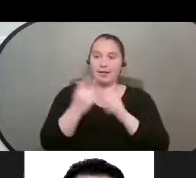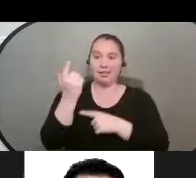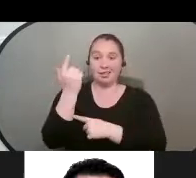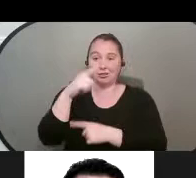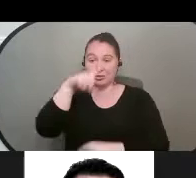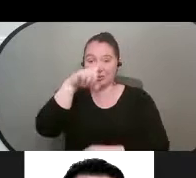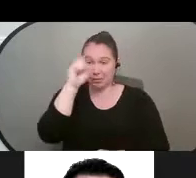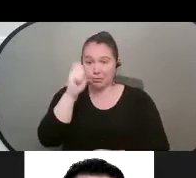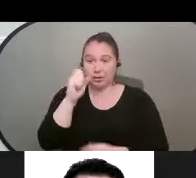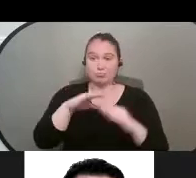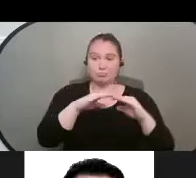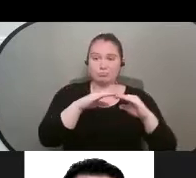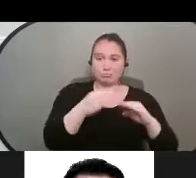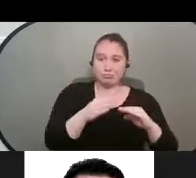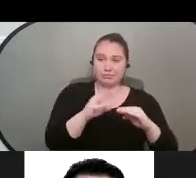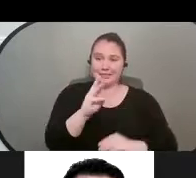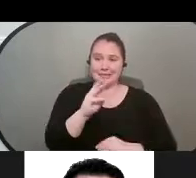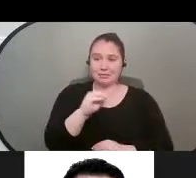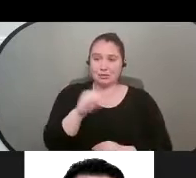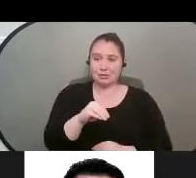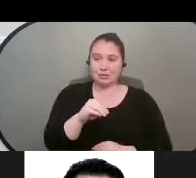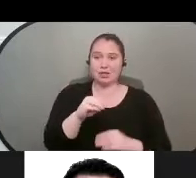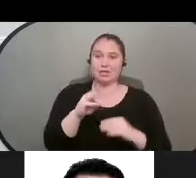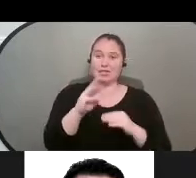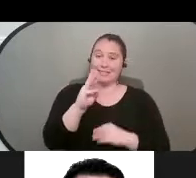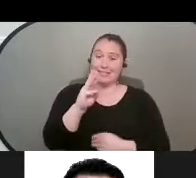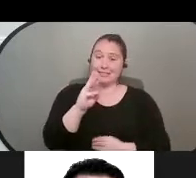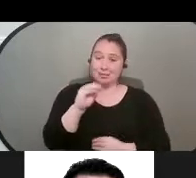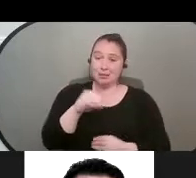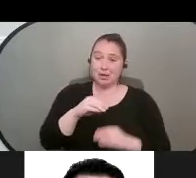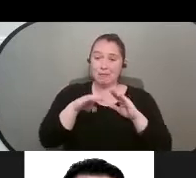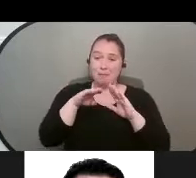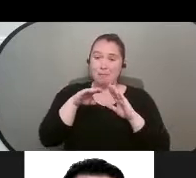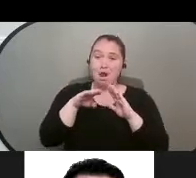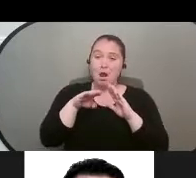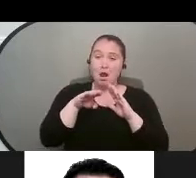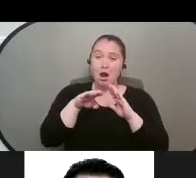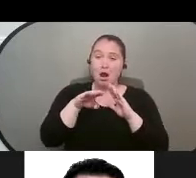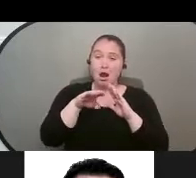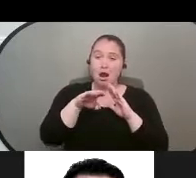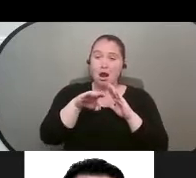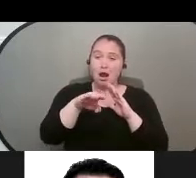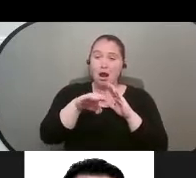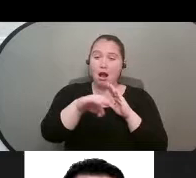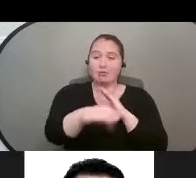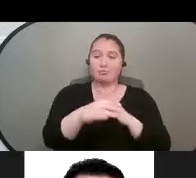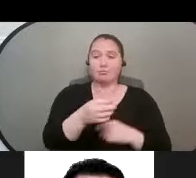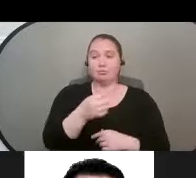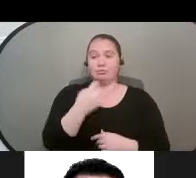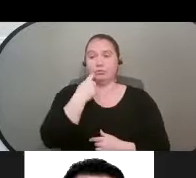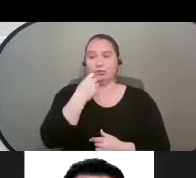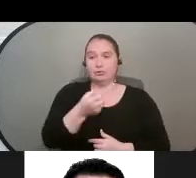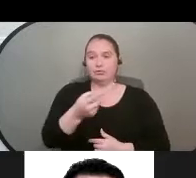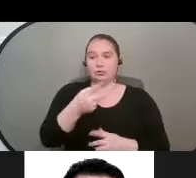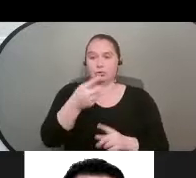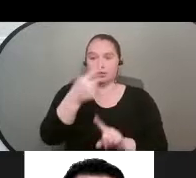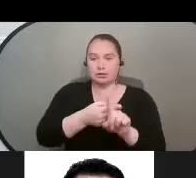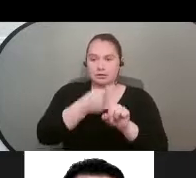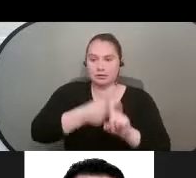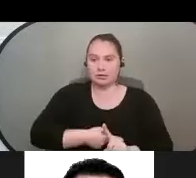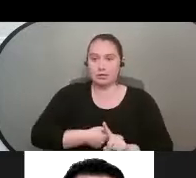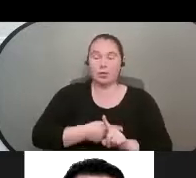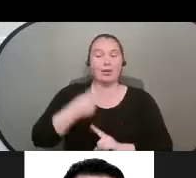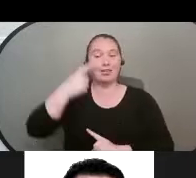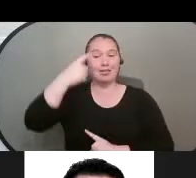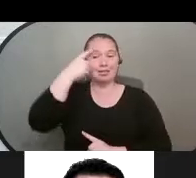6%, and it has stayed at about 6% for the last several months. We do expect, as we get more of the vaccines